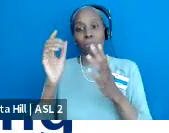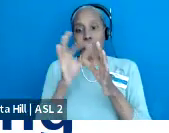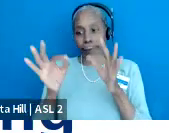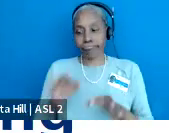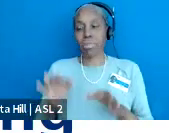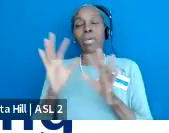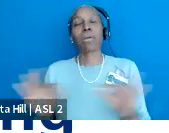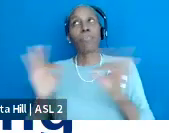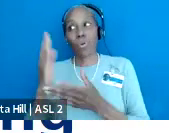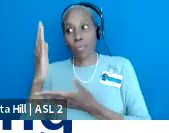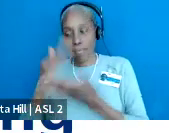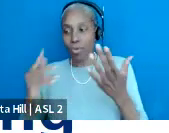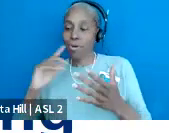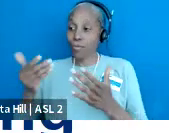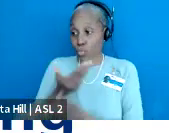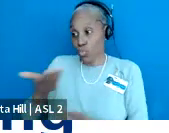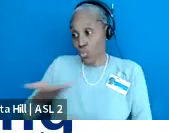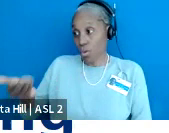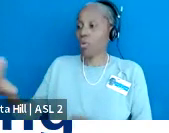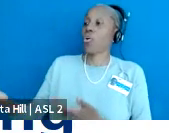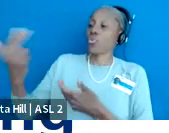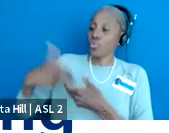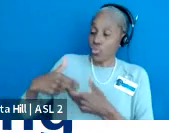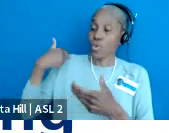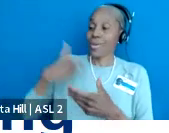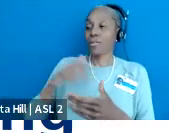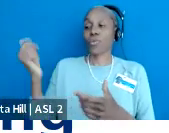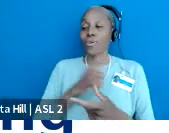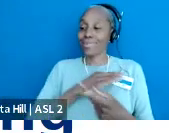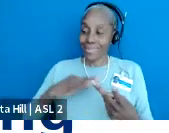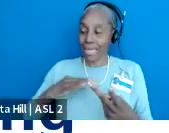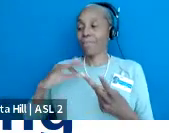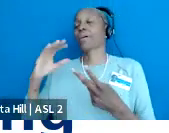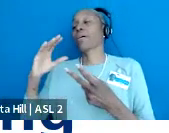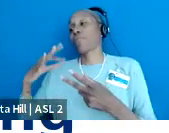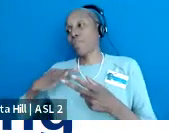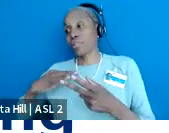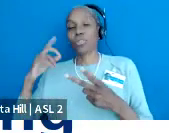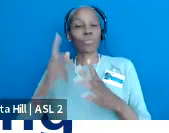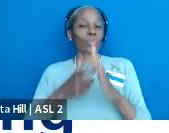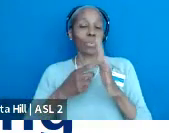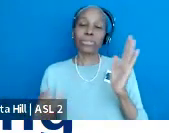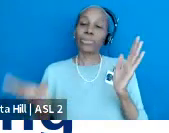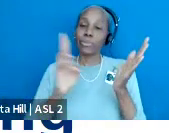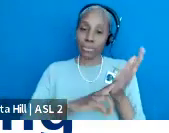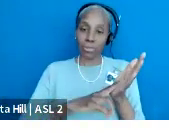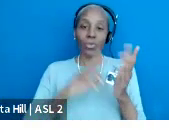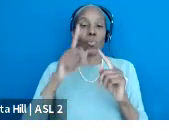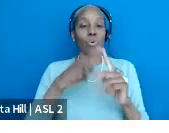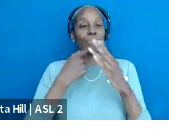onboarding process and will require for all staff, all custodians, volunteers included, to sign this when they commence employment.